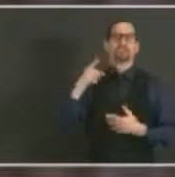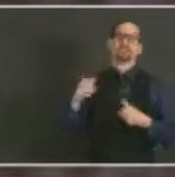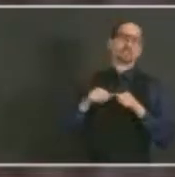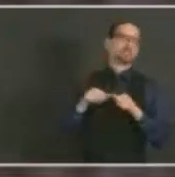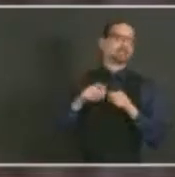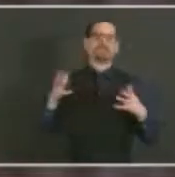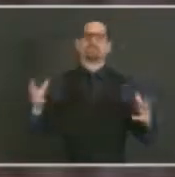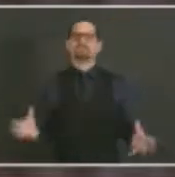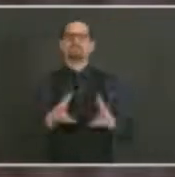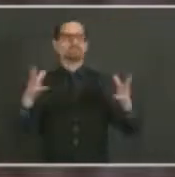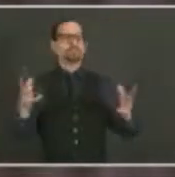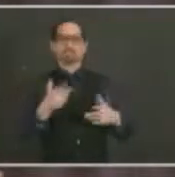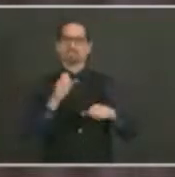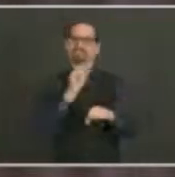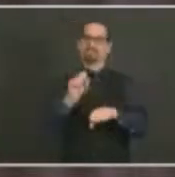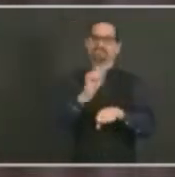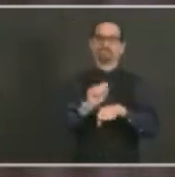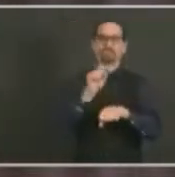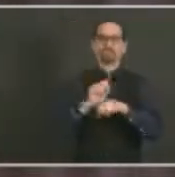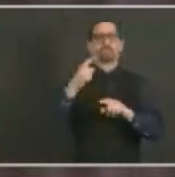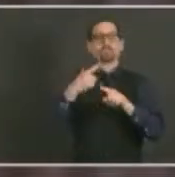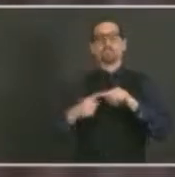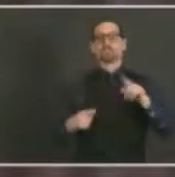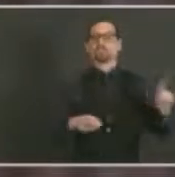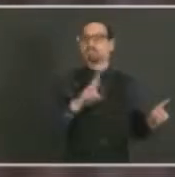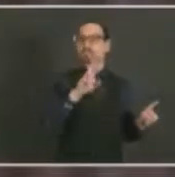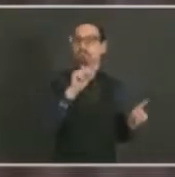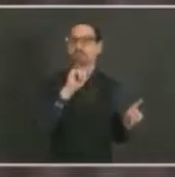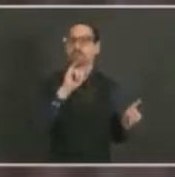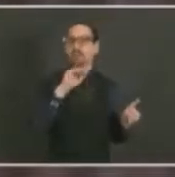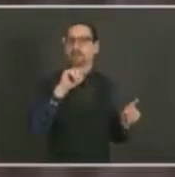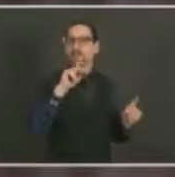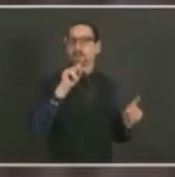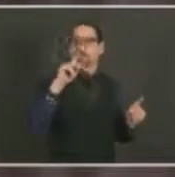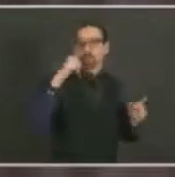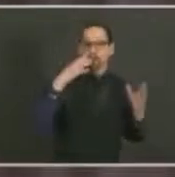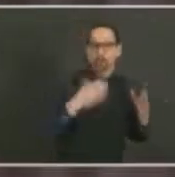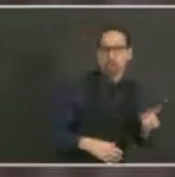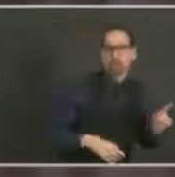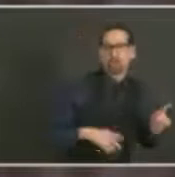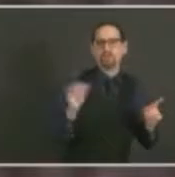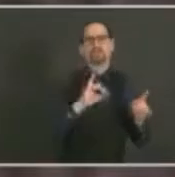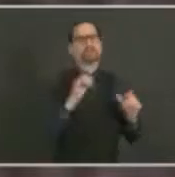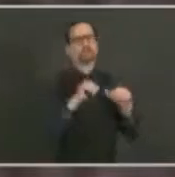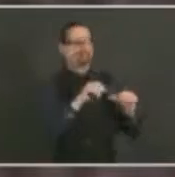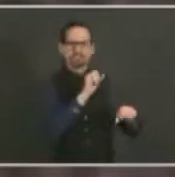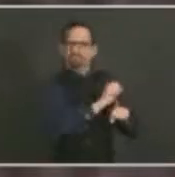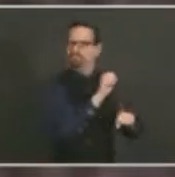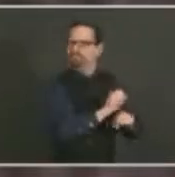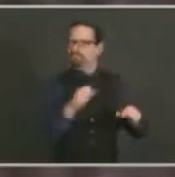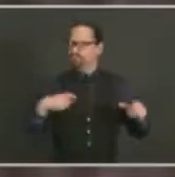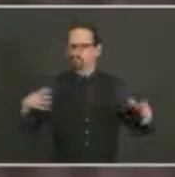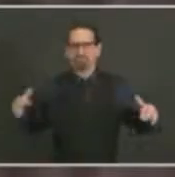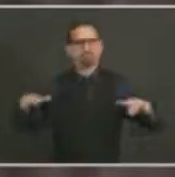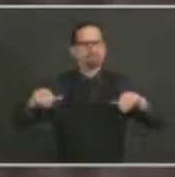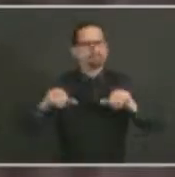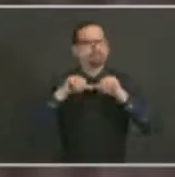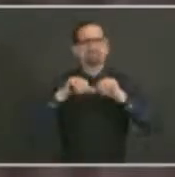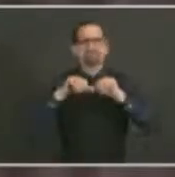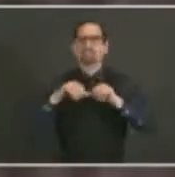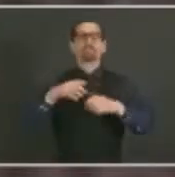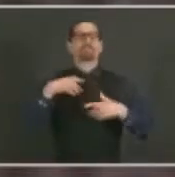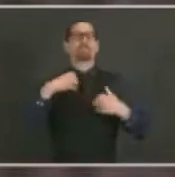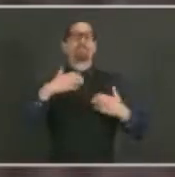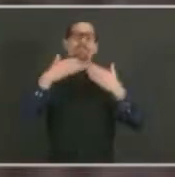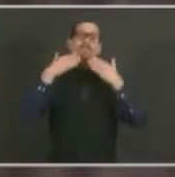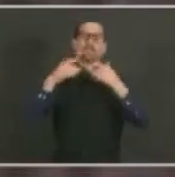very, very committed to it. In partnership, we're making this happen. I want to specifically, as a final note, thank on the restaurant front.